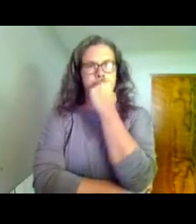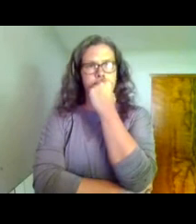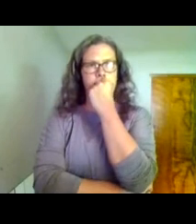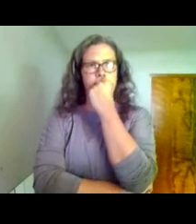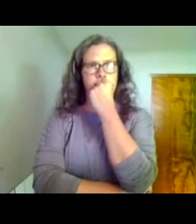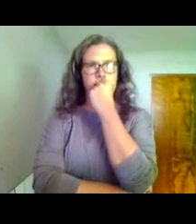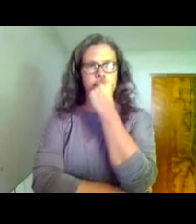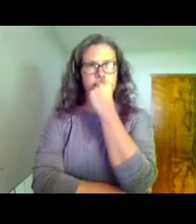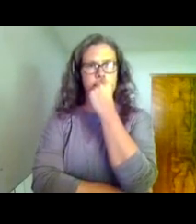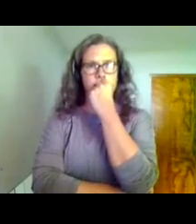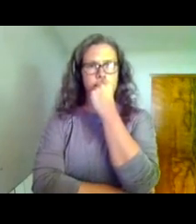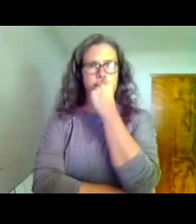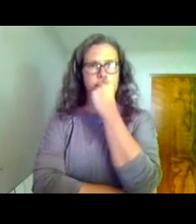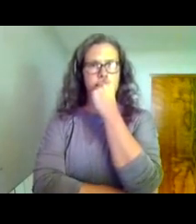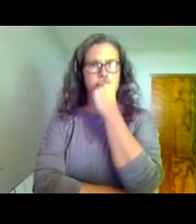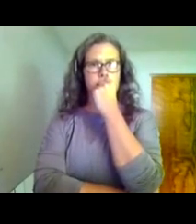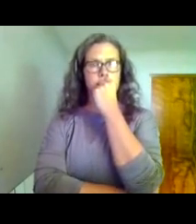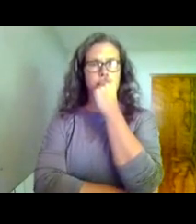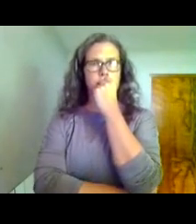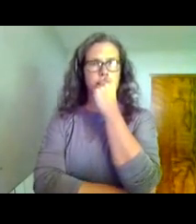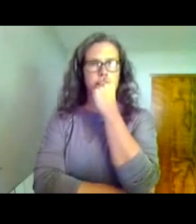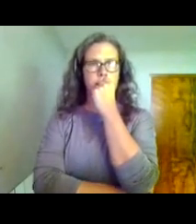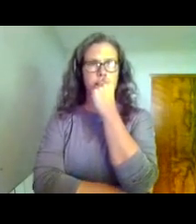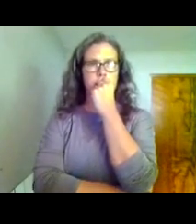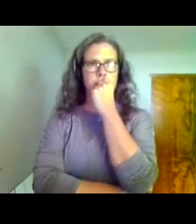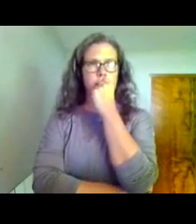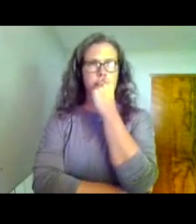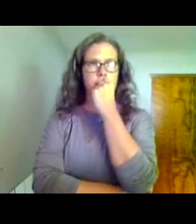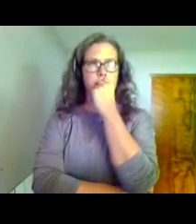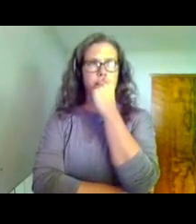cuts the lifespan of that down to about 90 days,